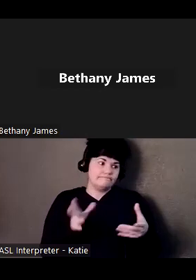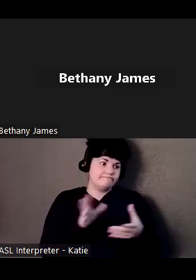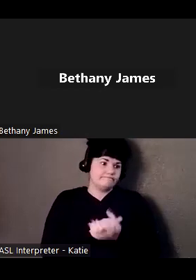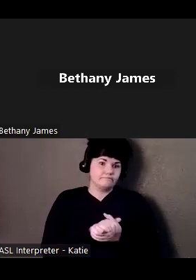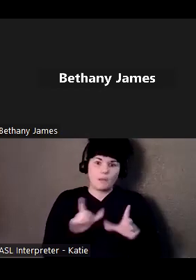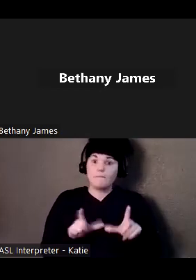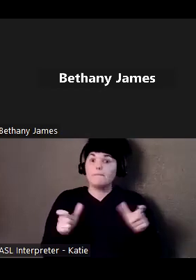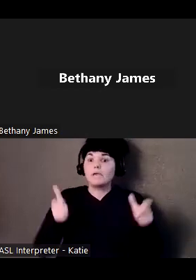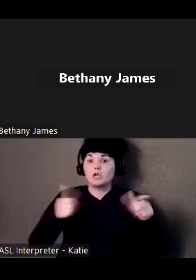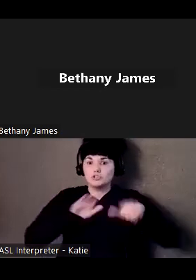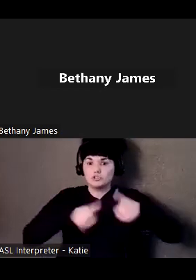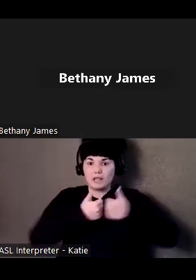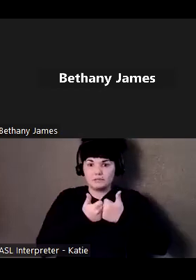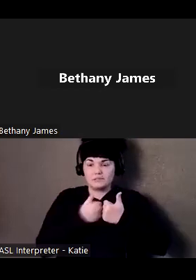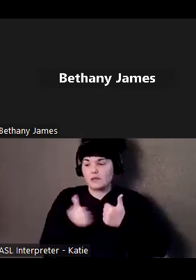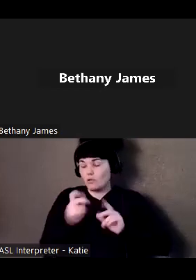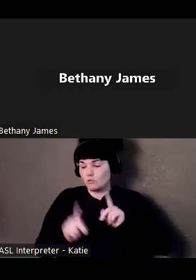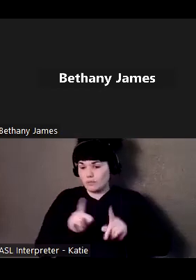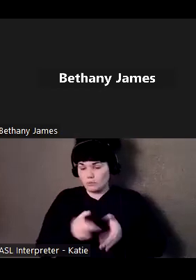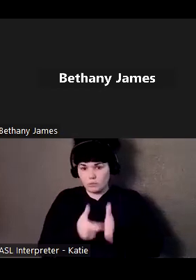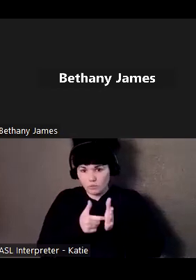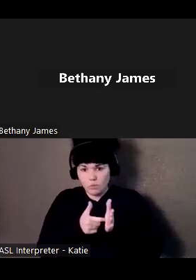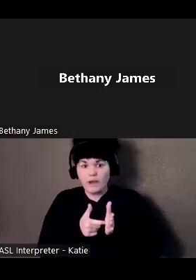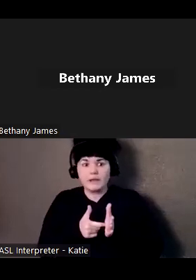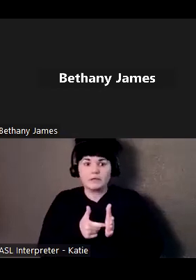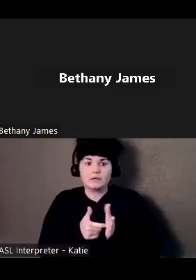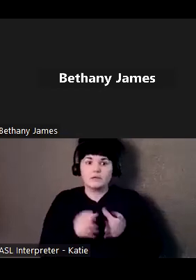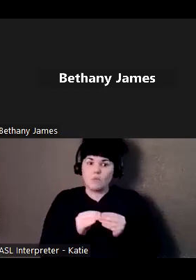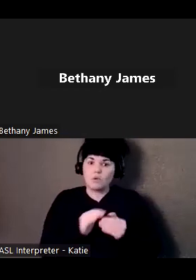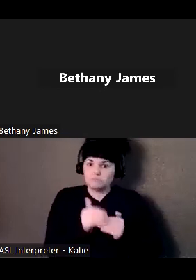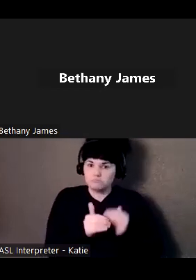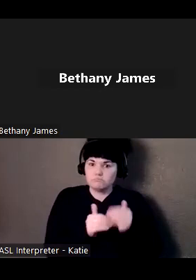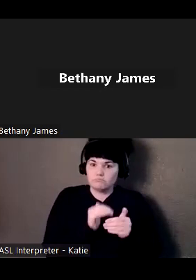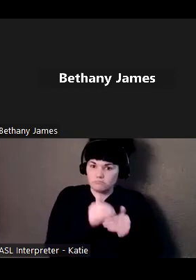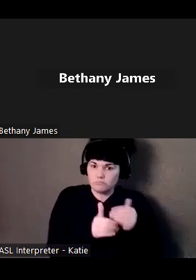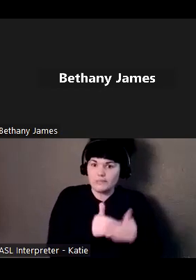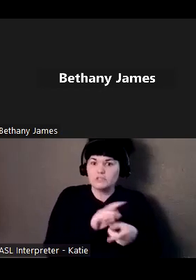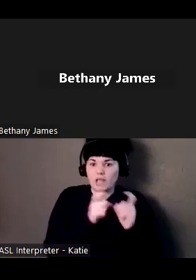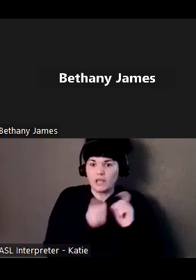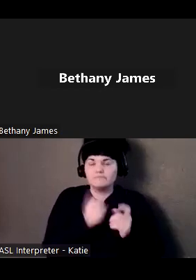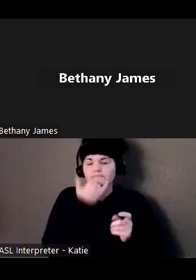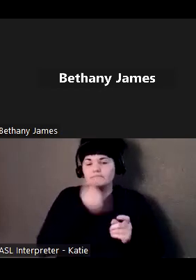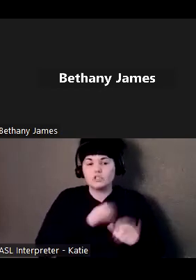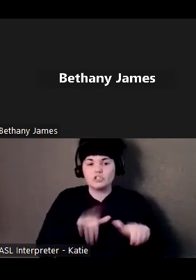bigger challenges at once. Some folks require more incremental, gradual challenges.